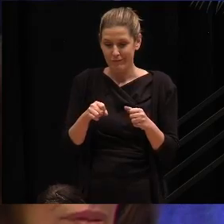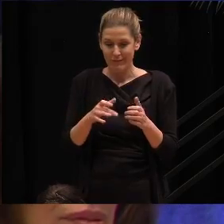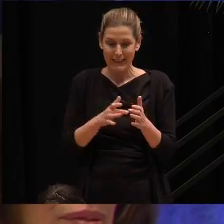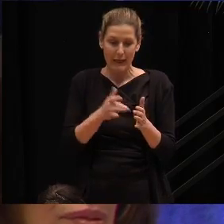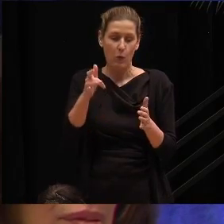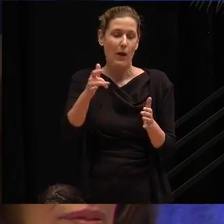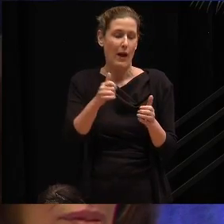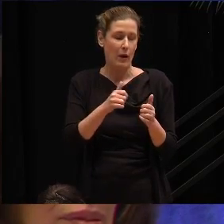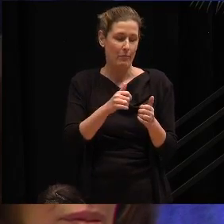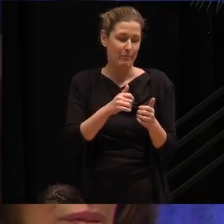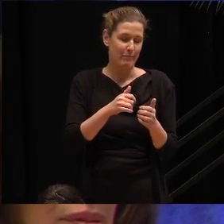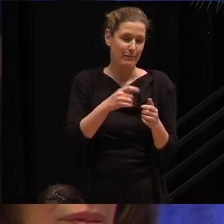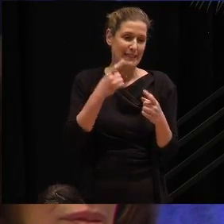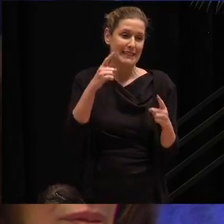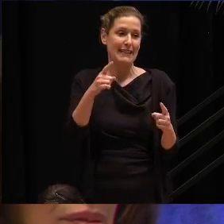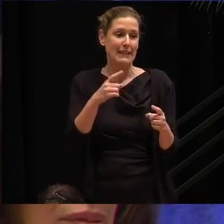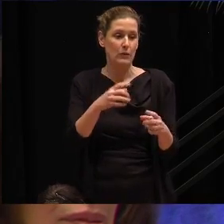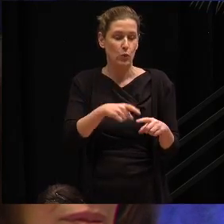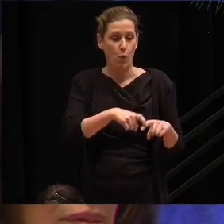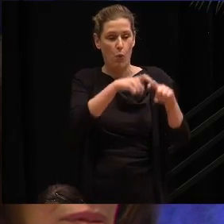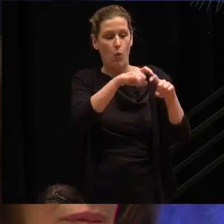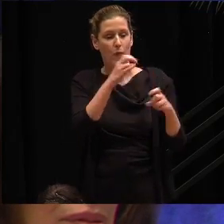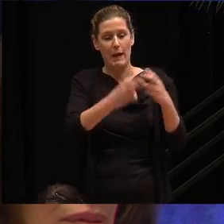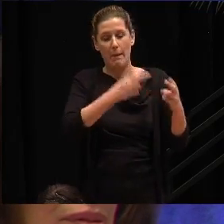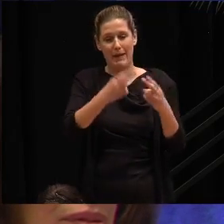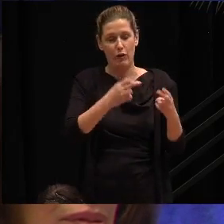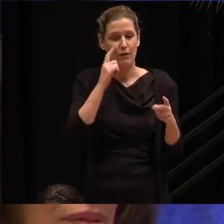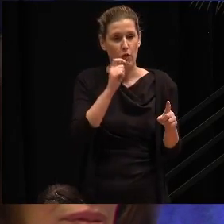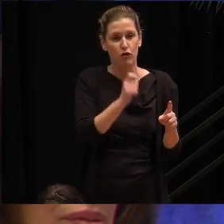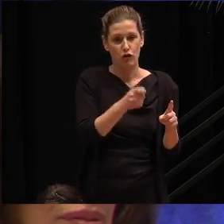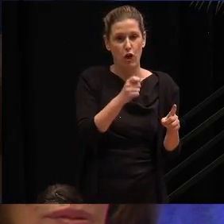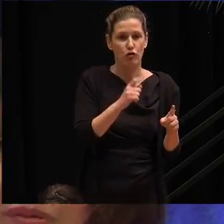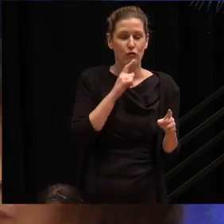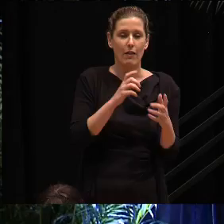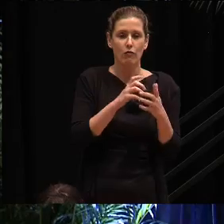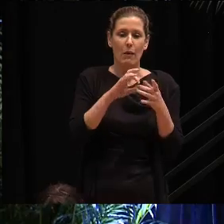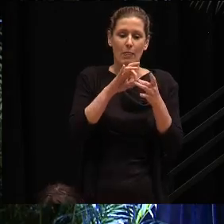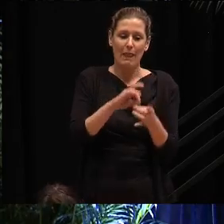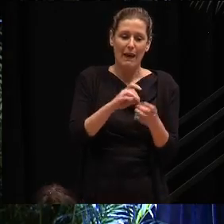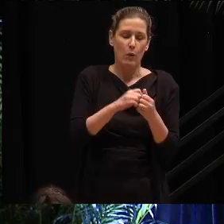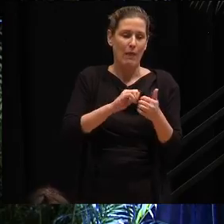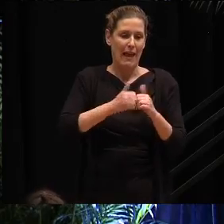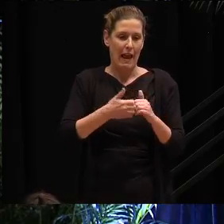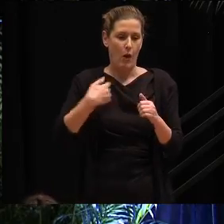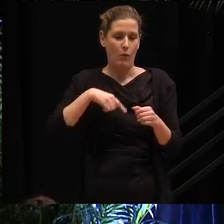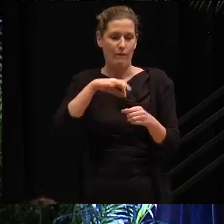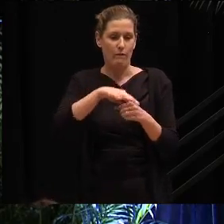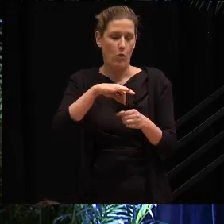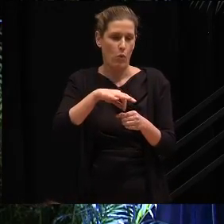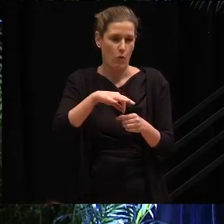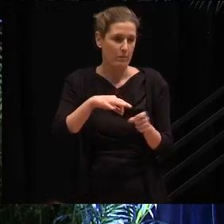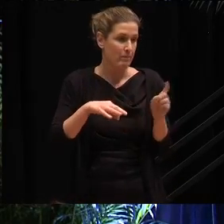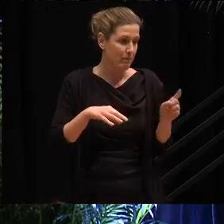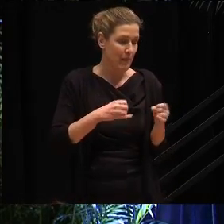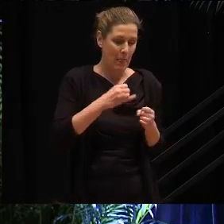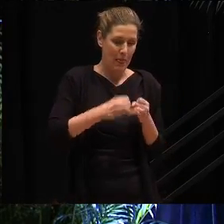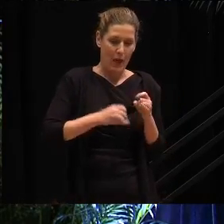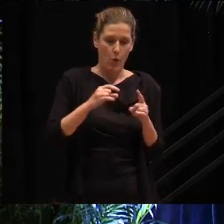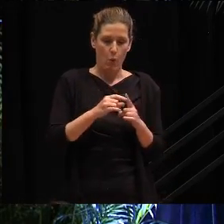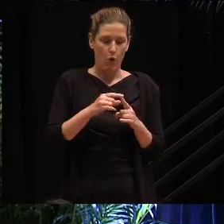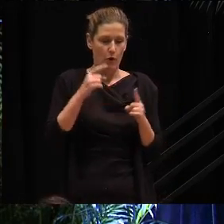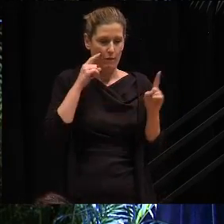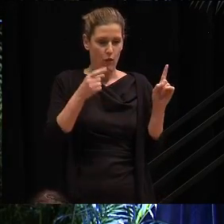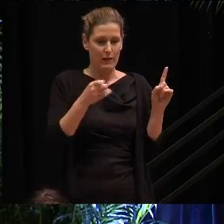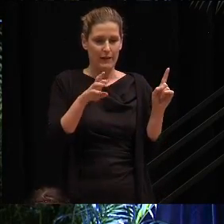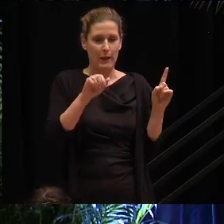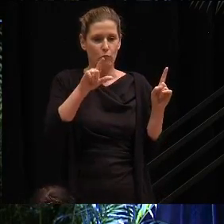nomination has a lot to do with the way we vote. Let me stop you there. And Gabriela Dolmens, last word on this to you. How do we